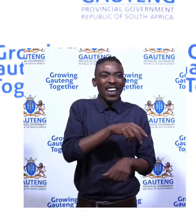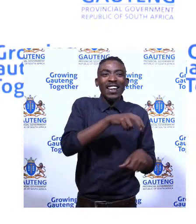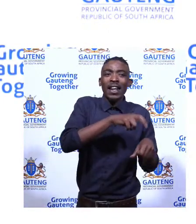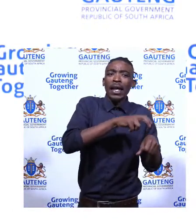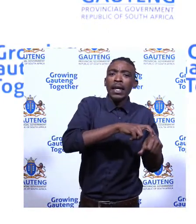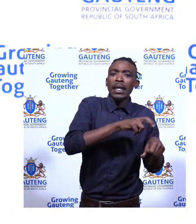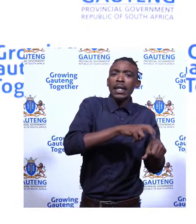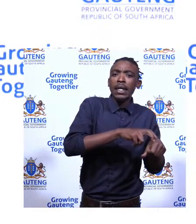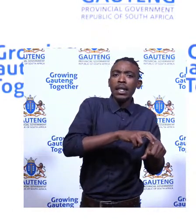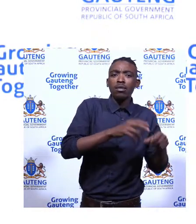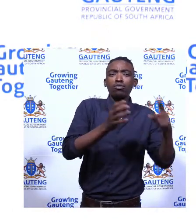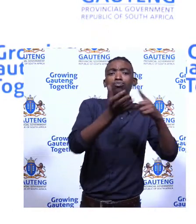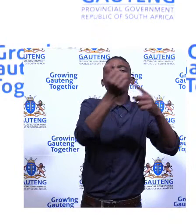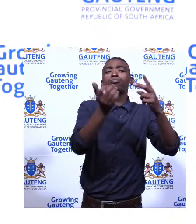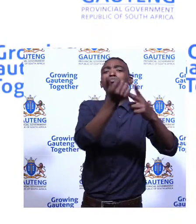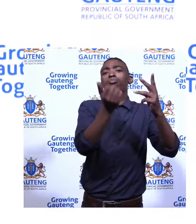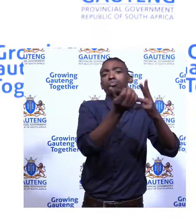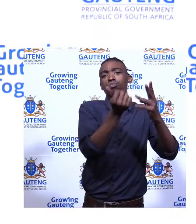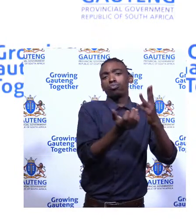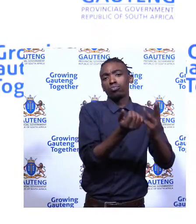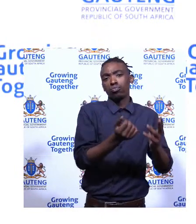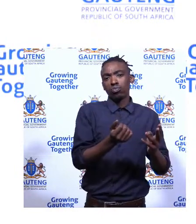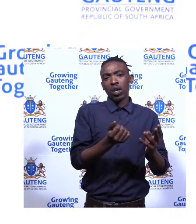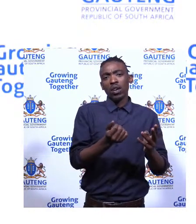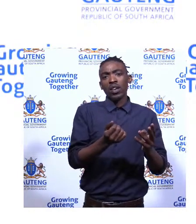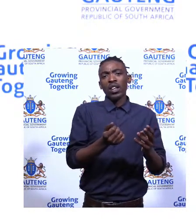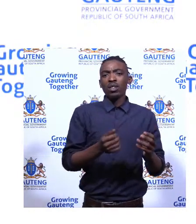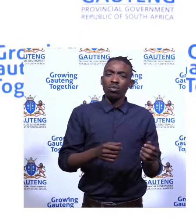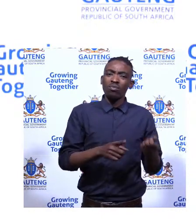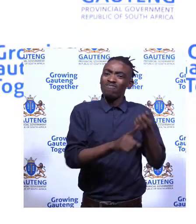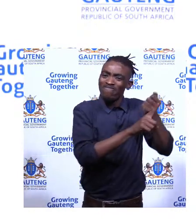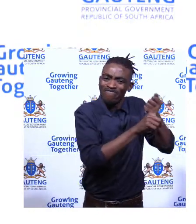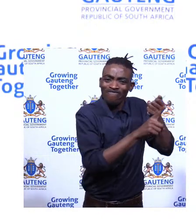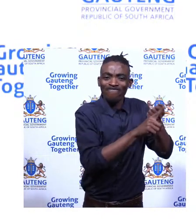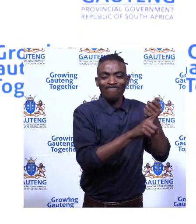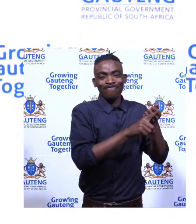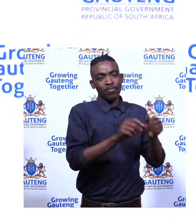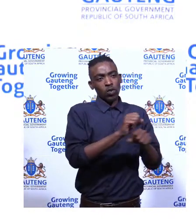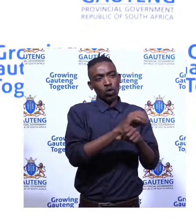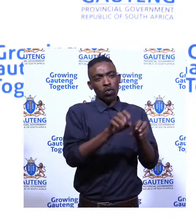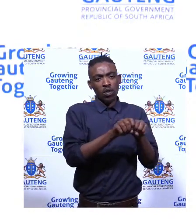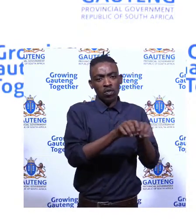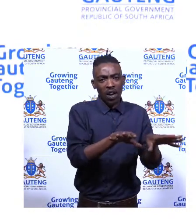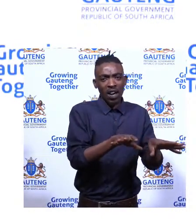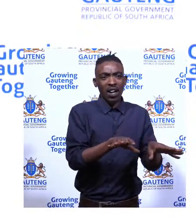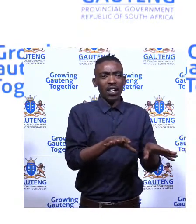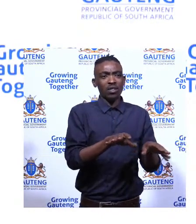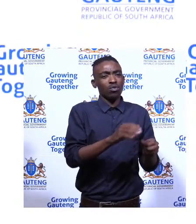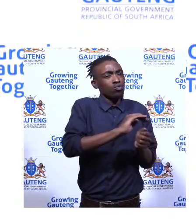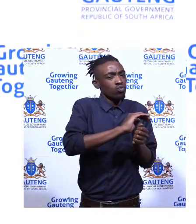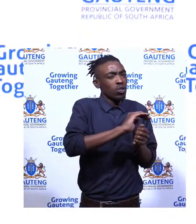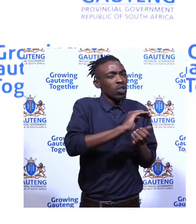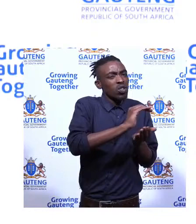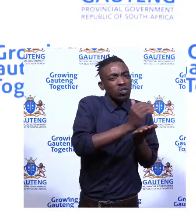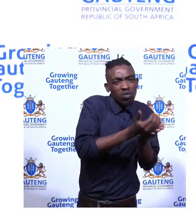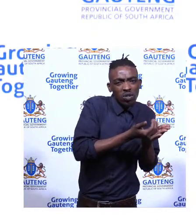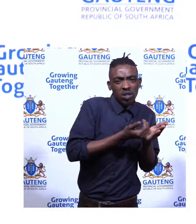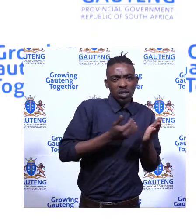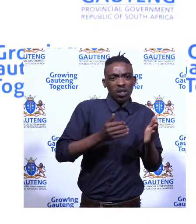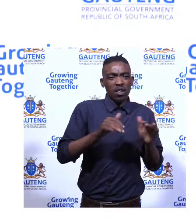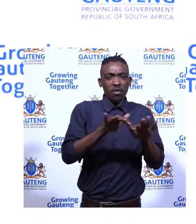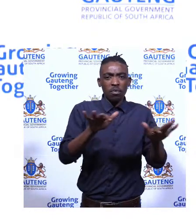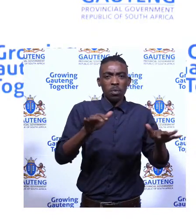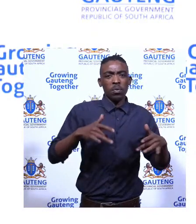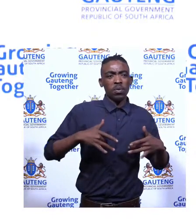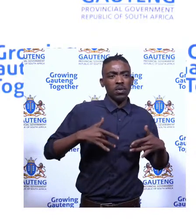to succeed against COVID-19, containing it, saving more lives. This is